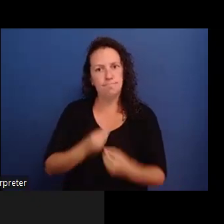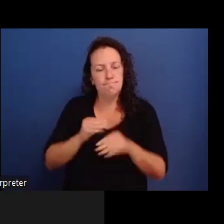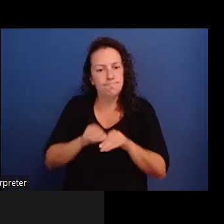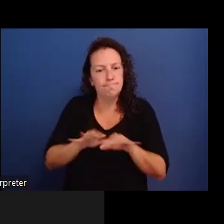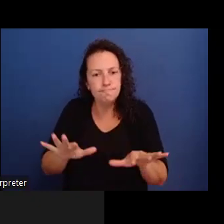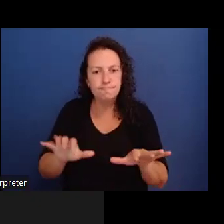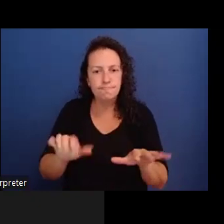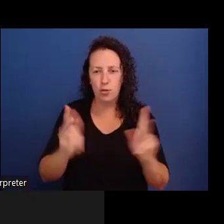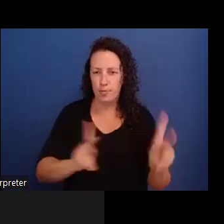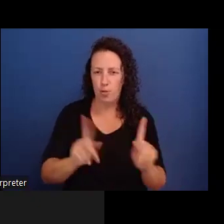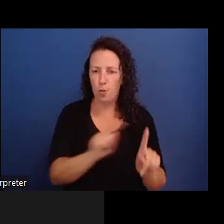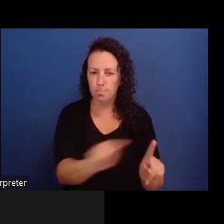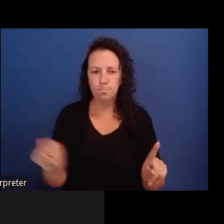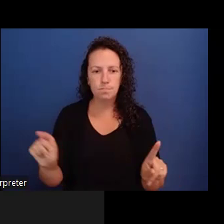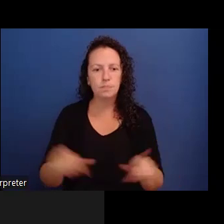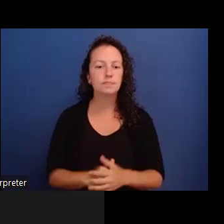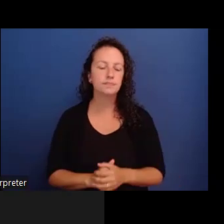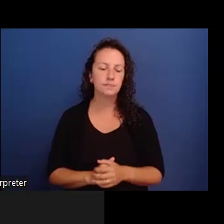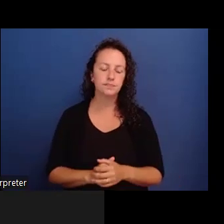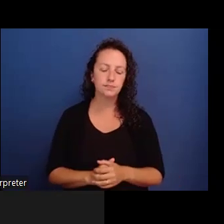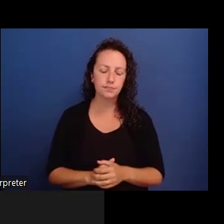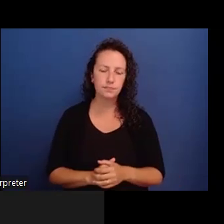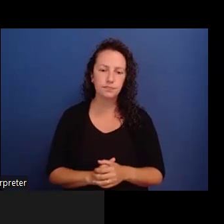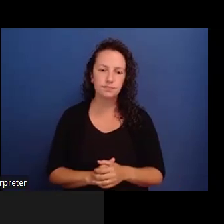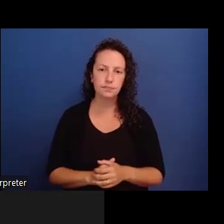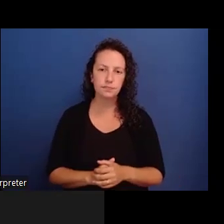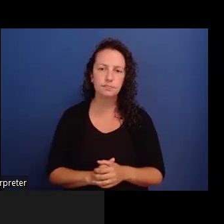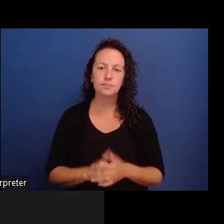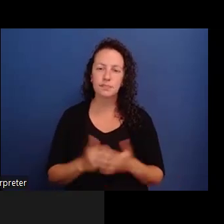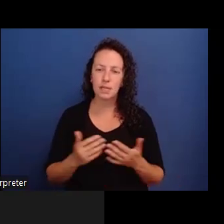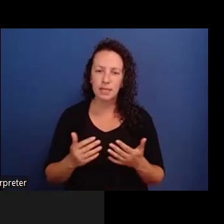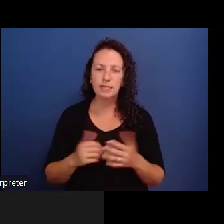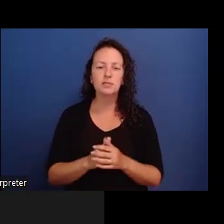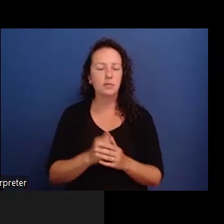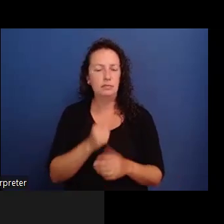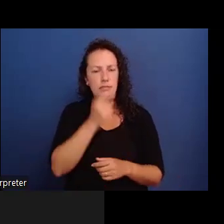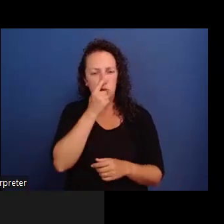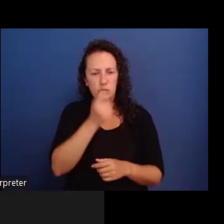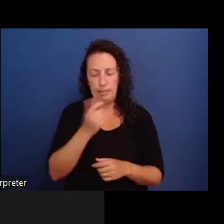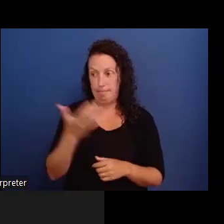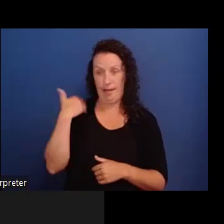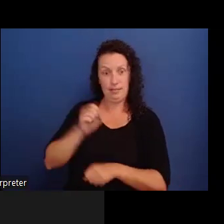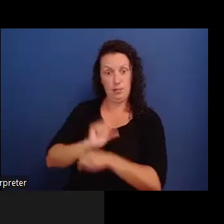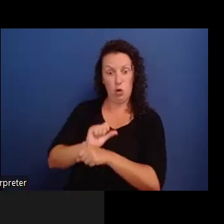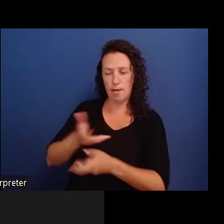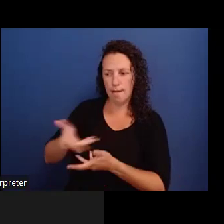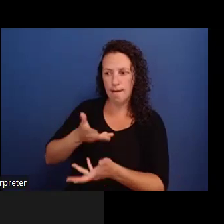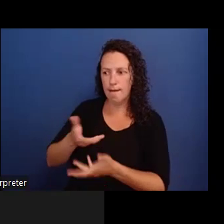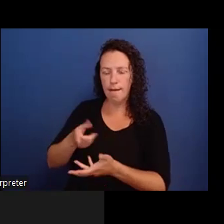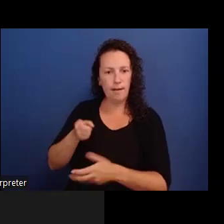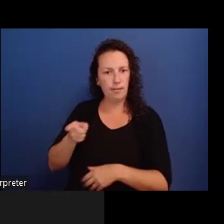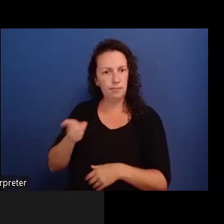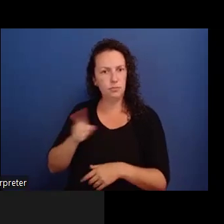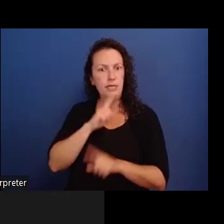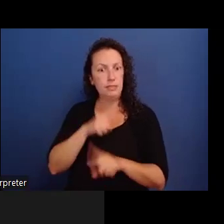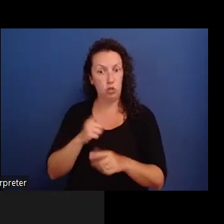those are kind of, and sometimes you can, it's interesting. I worked with somebody and she actually got 0 on a couple